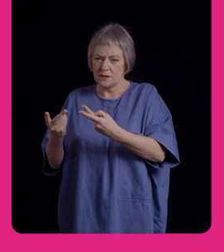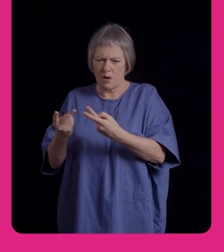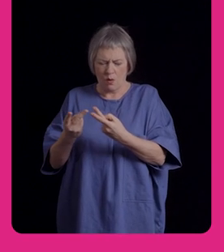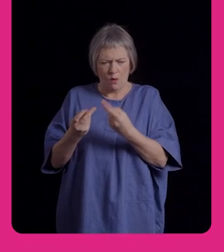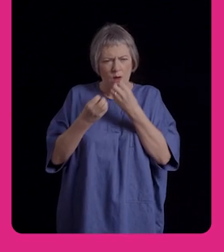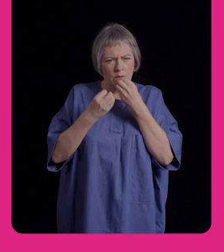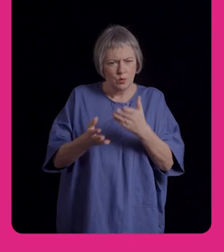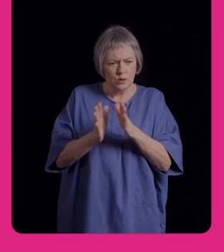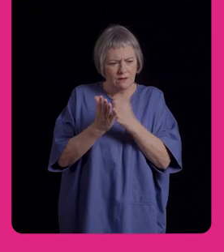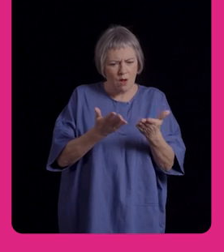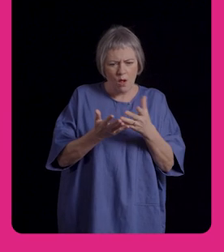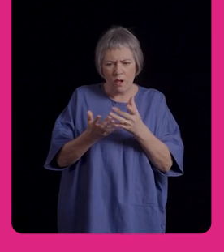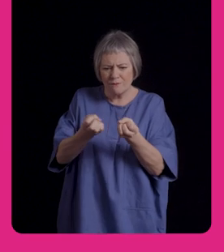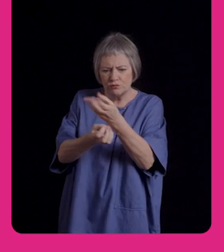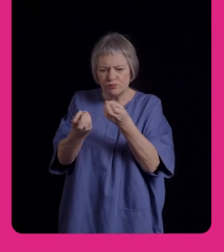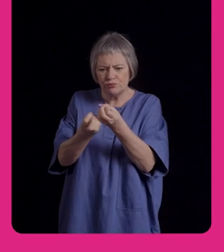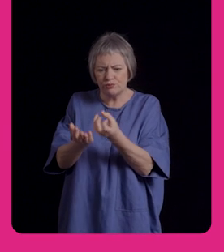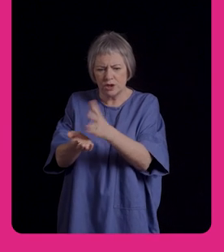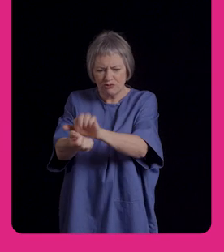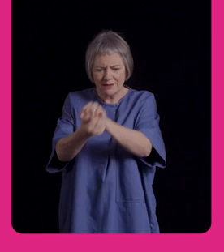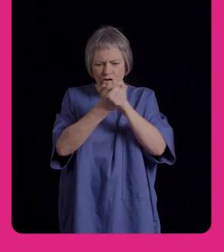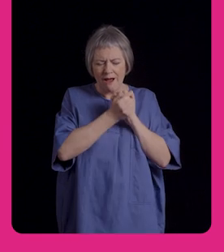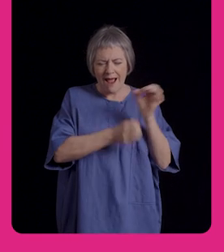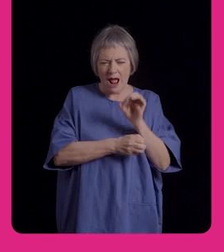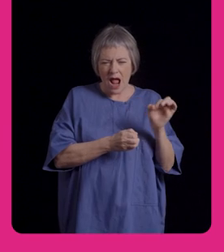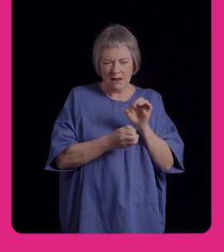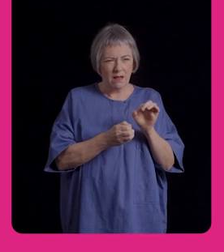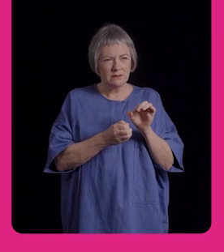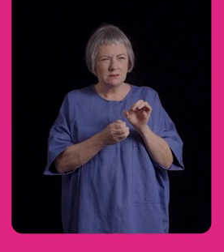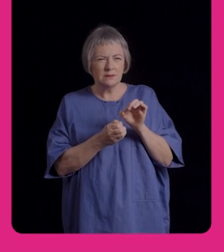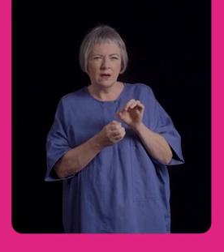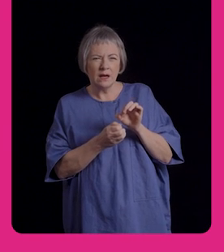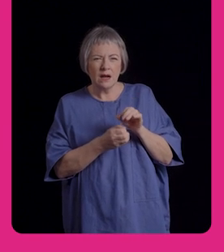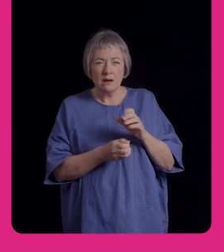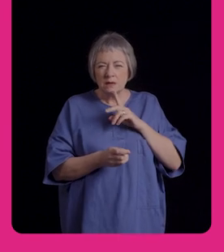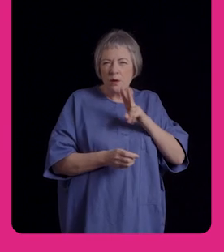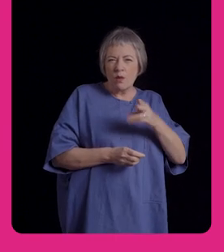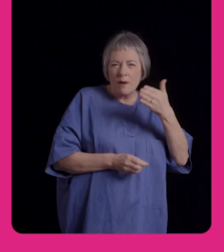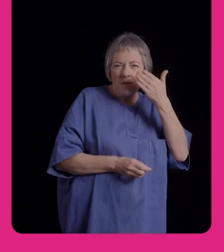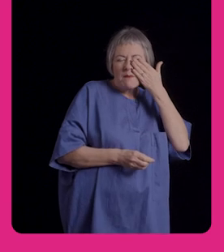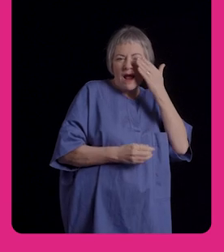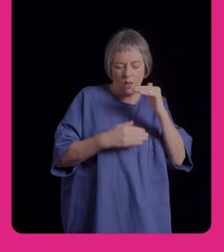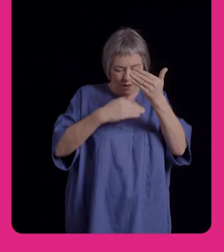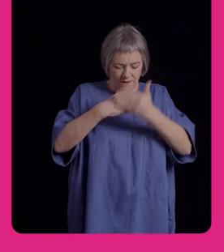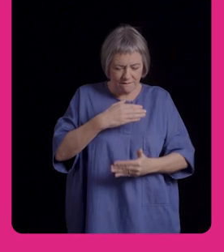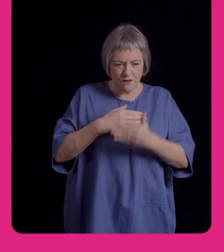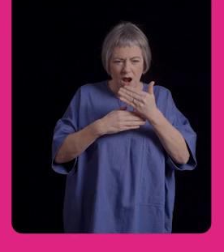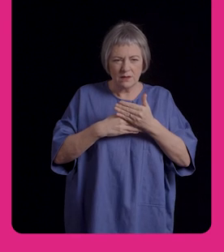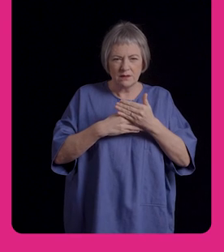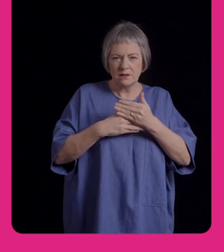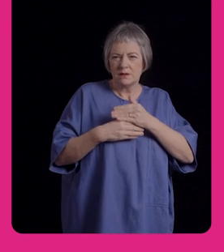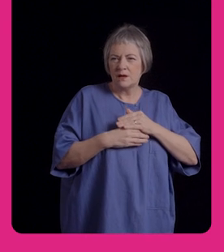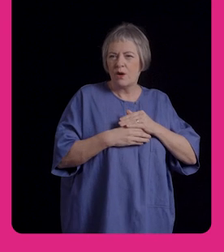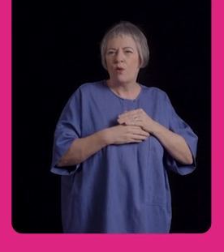beautiful cloth bound edition of Treasure Island. It has like a block printed cover, and there's very like piratey looking pirate on the front with like a